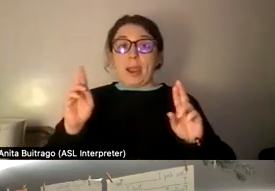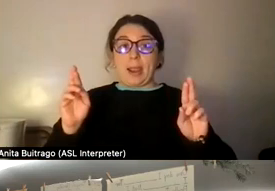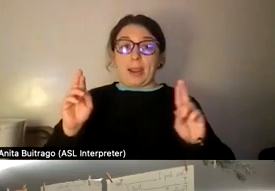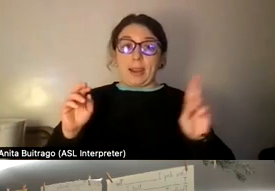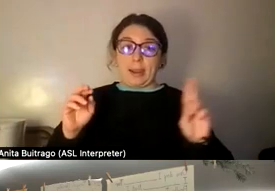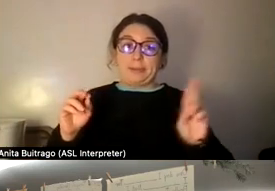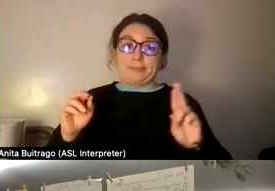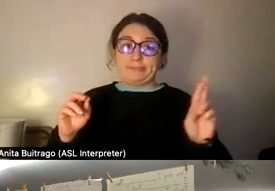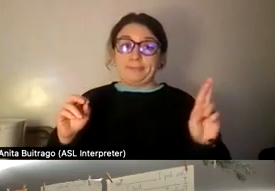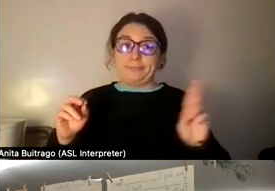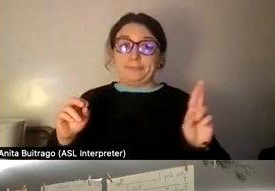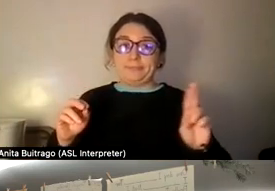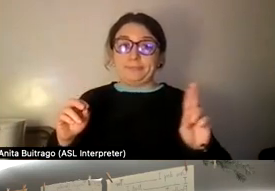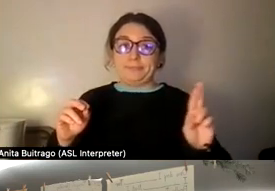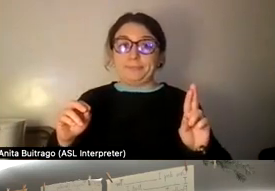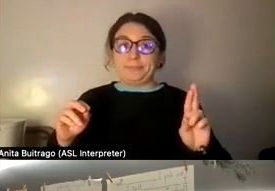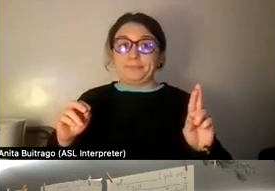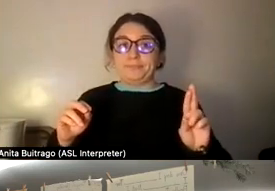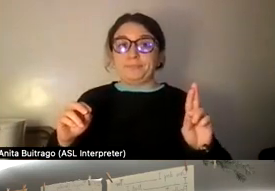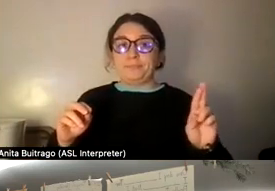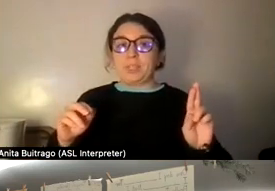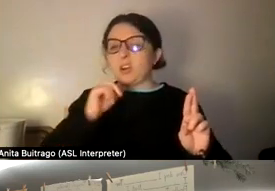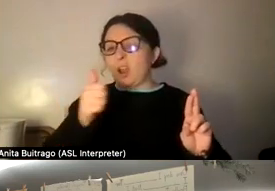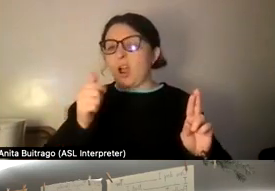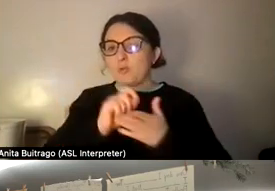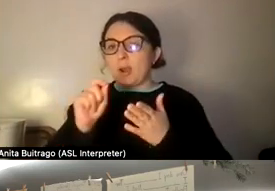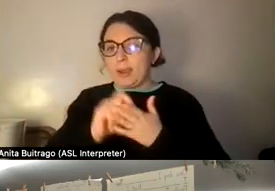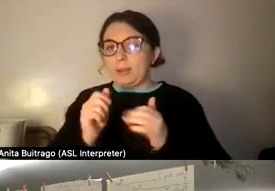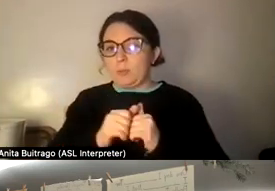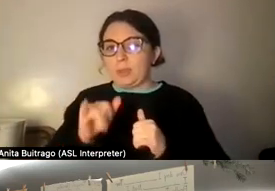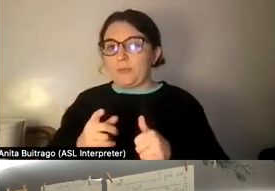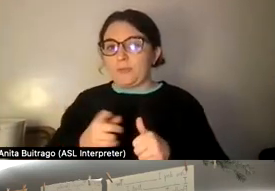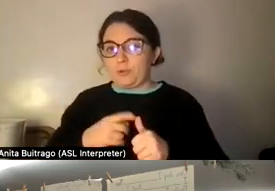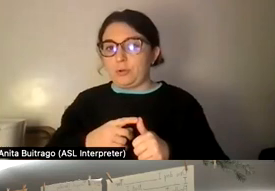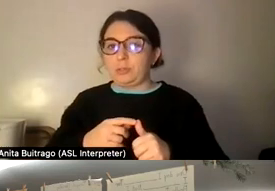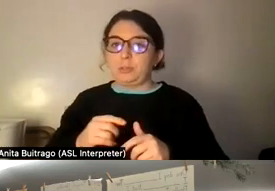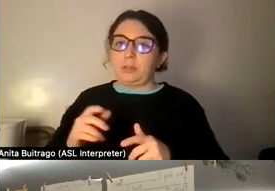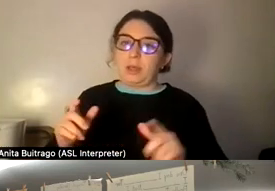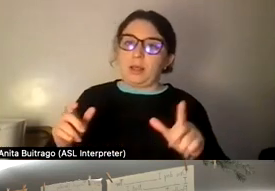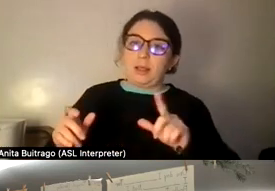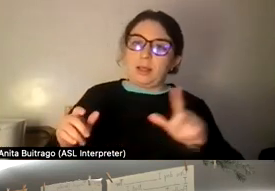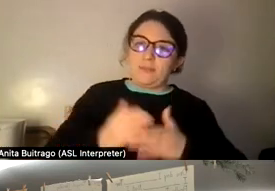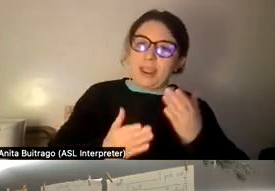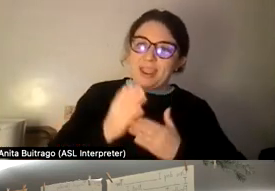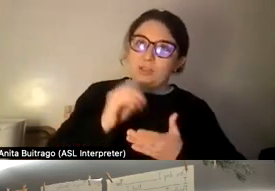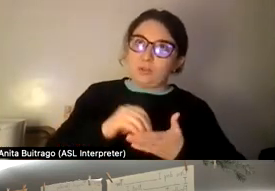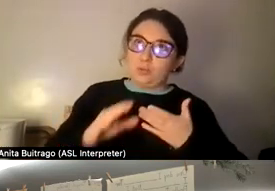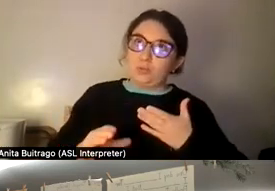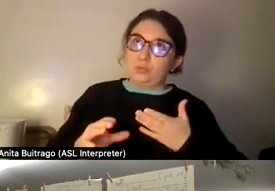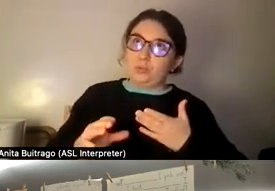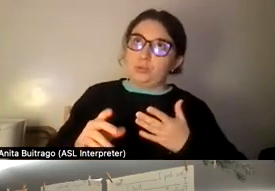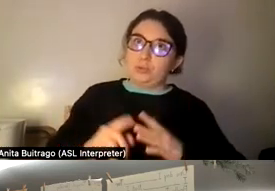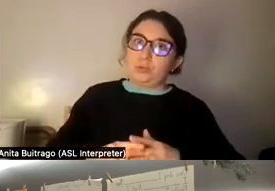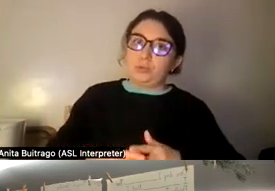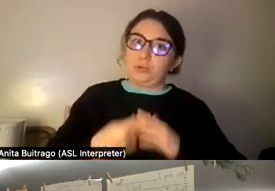with the hand they're not writing with, and that's it for left-handed students. So the left-handed students would start tapping with their